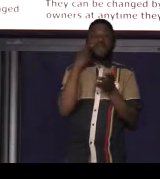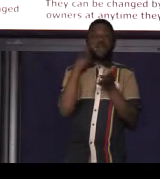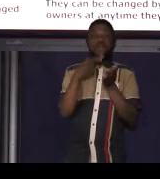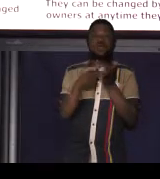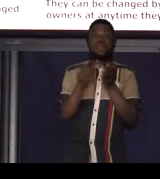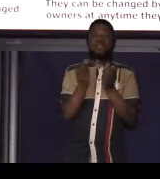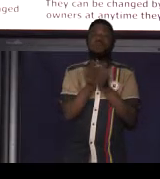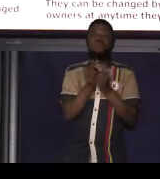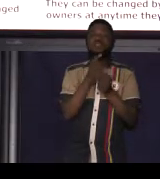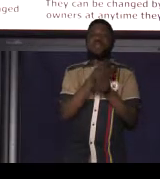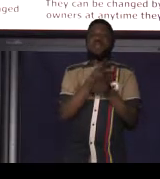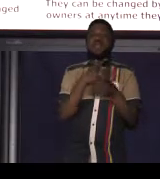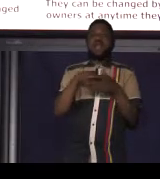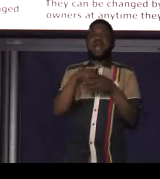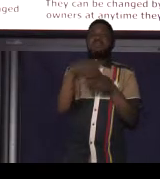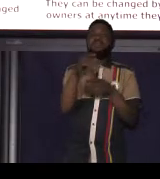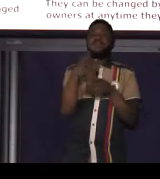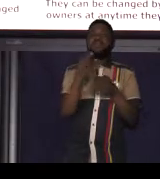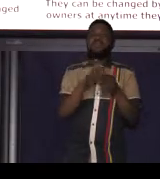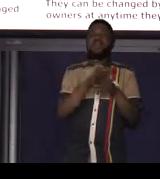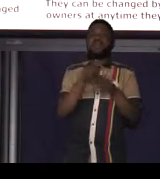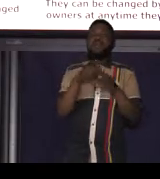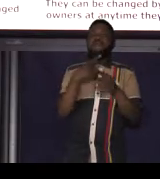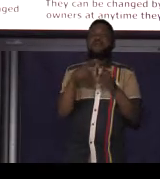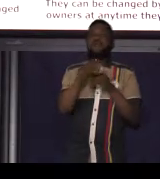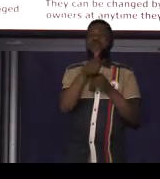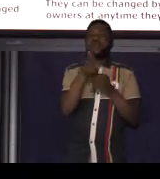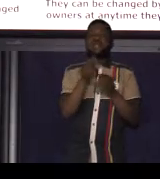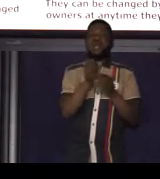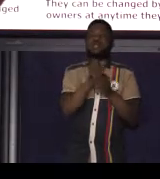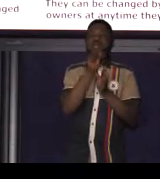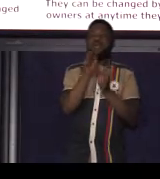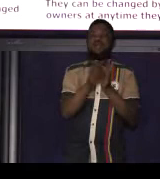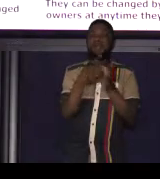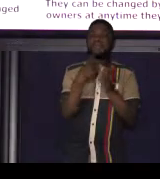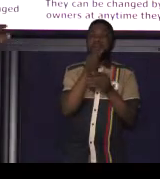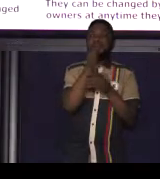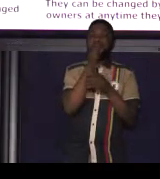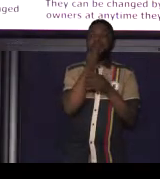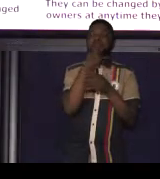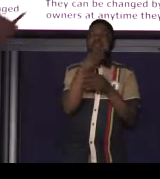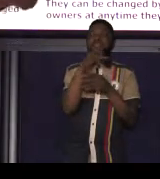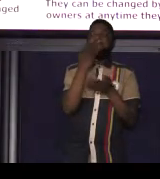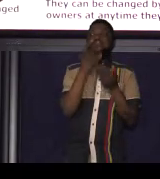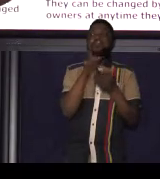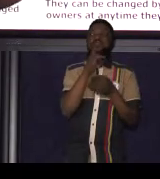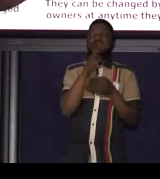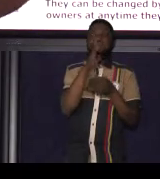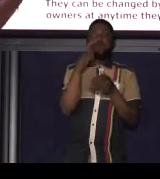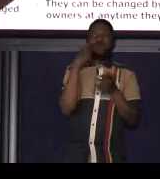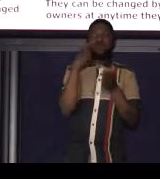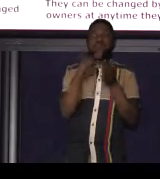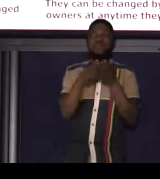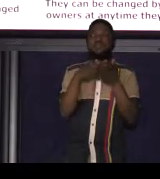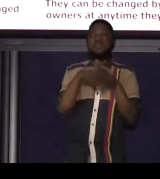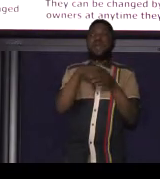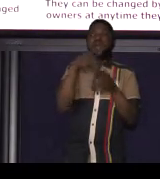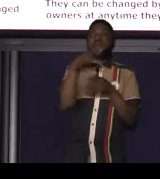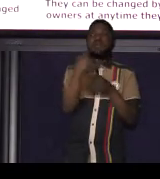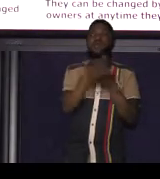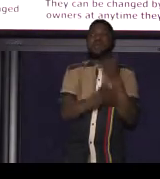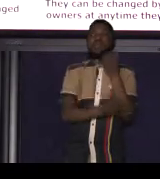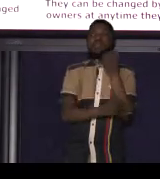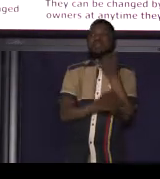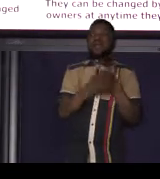are recognized within and outside the nation. But other symbols, it could be private symbols, they may not be